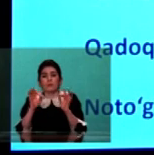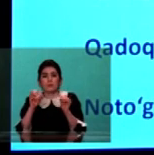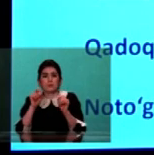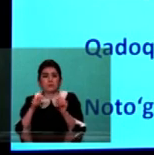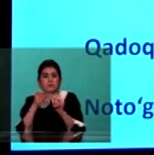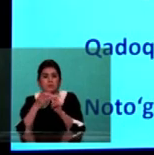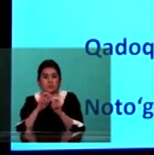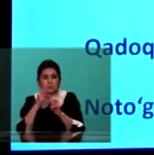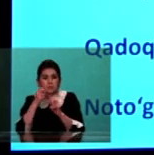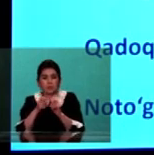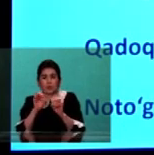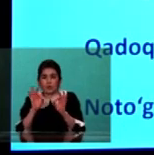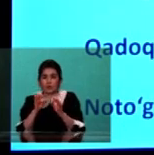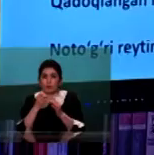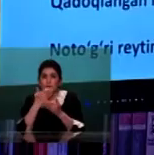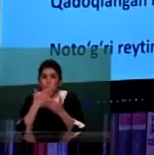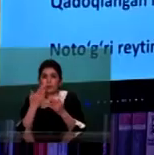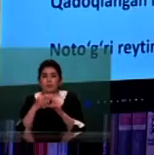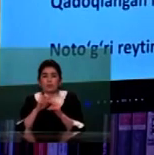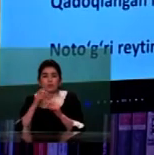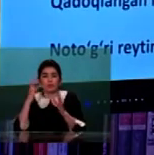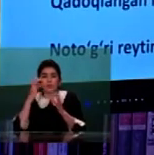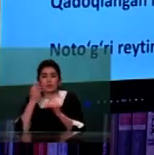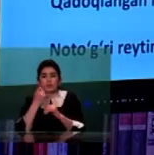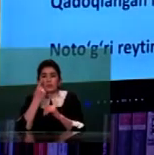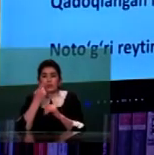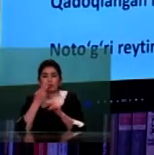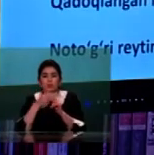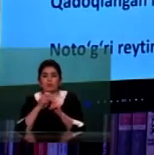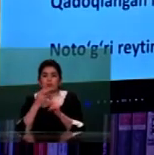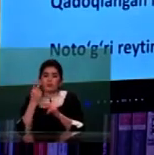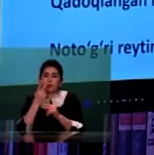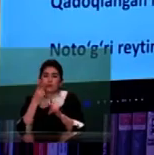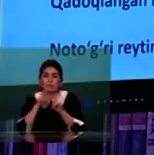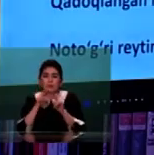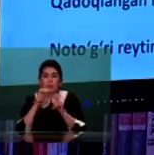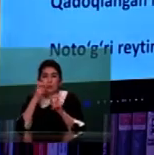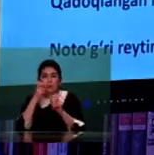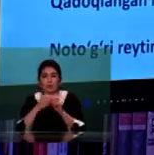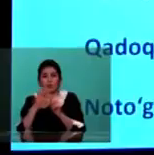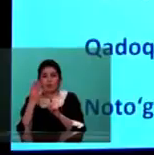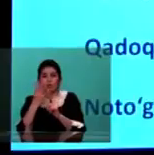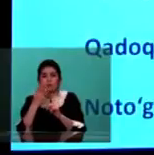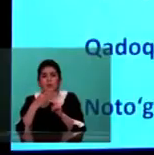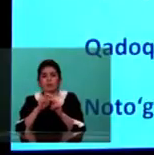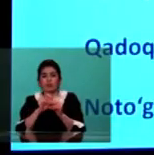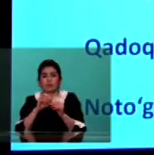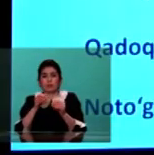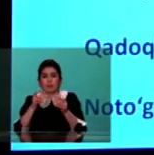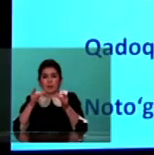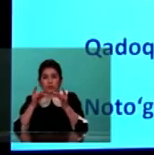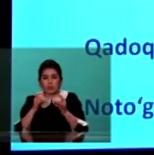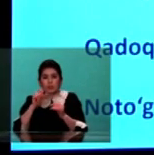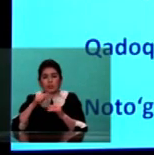yoki umuman yo'q. 7'te. Quloqchinlarning bittasi yoki ikkitasi ham buzuq. 4'te. Qadoqlangan